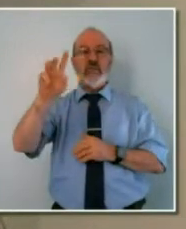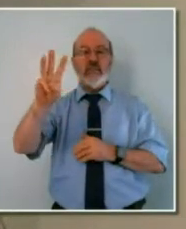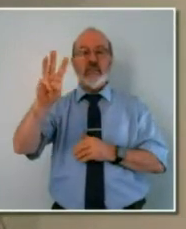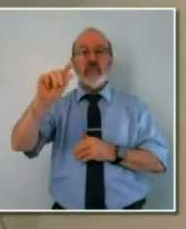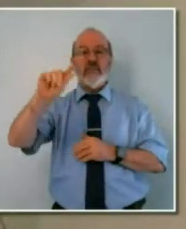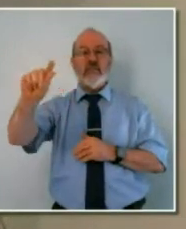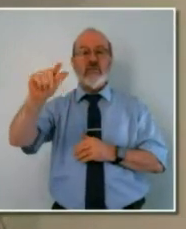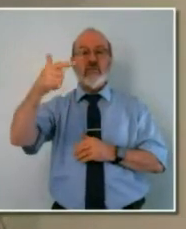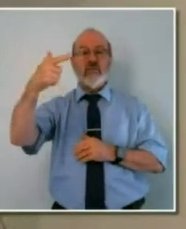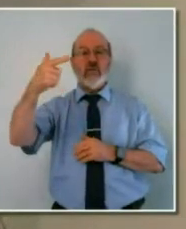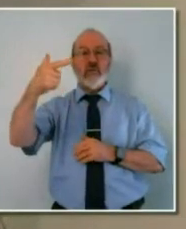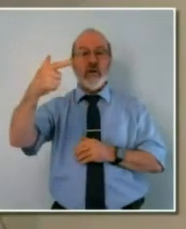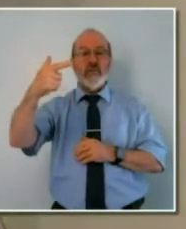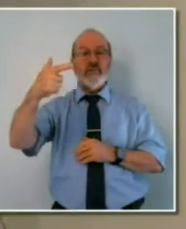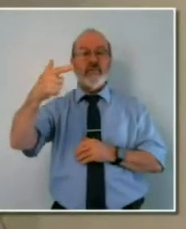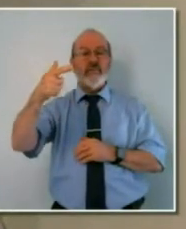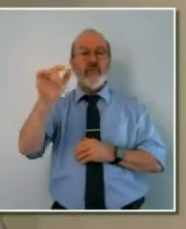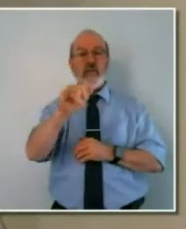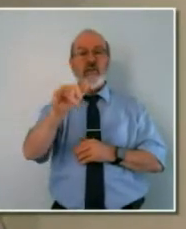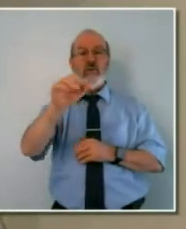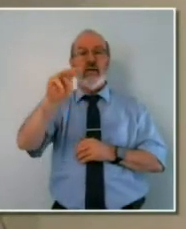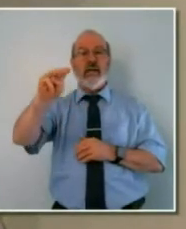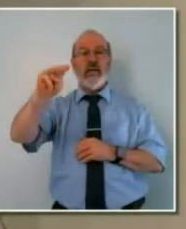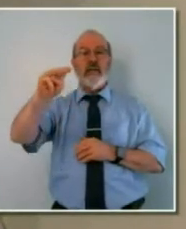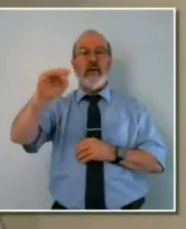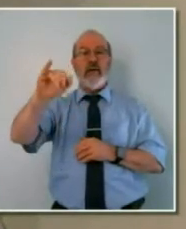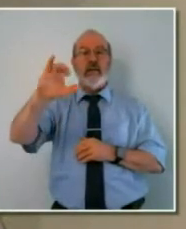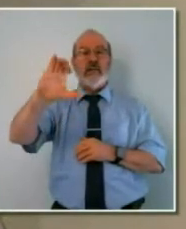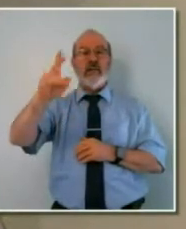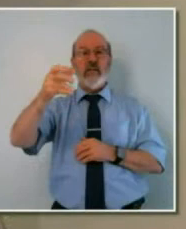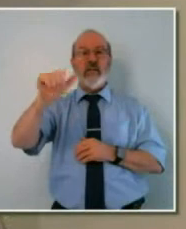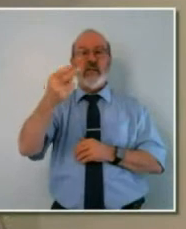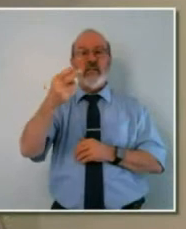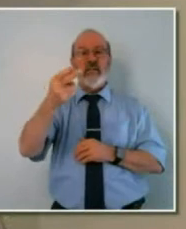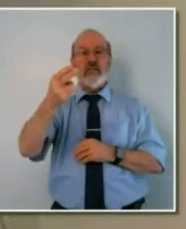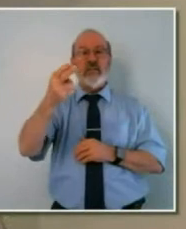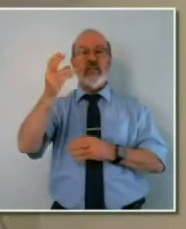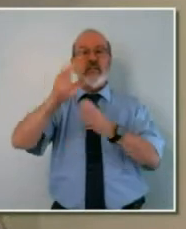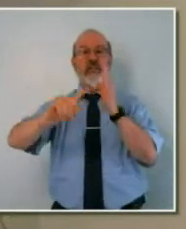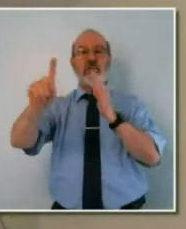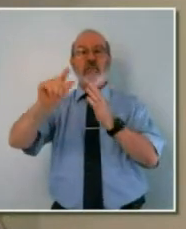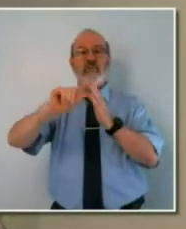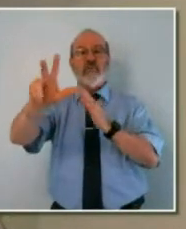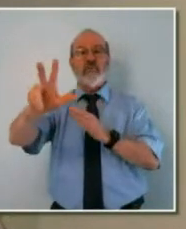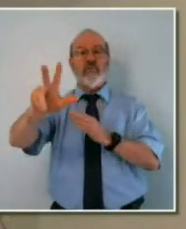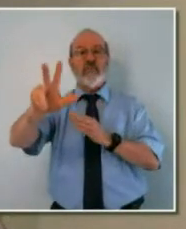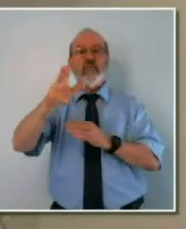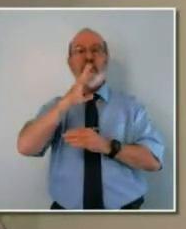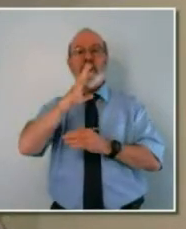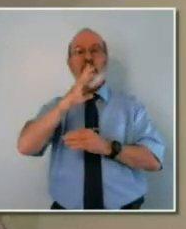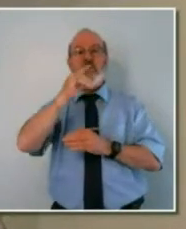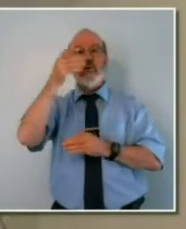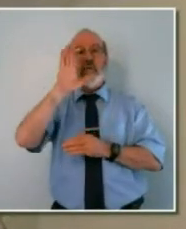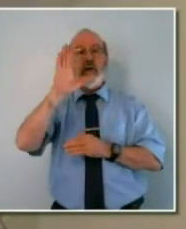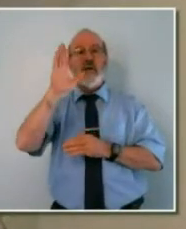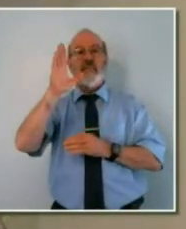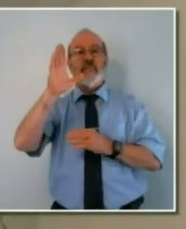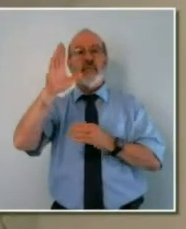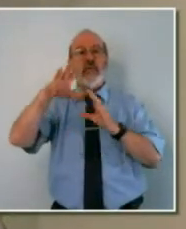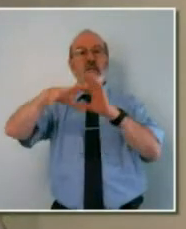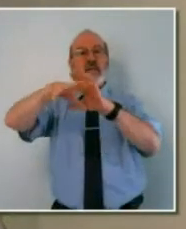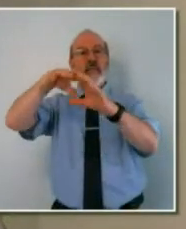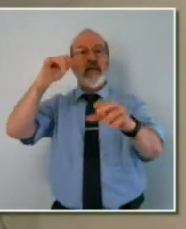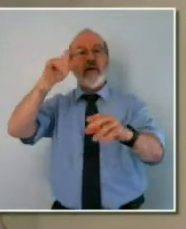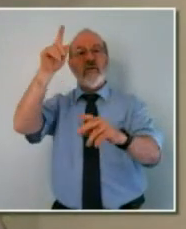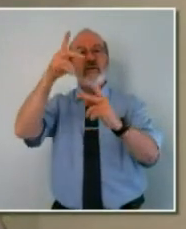21, as well as Micah chapter 1 and verse 3, it speaks of God coming out of his